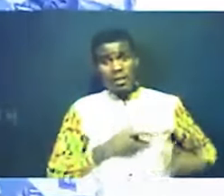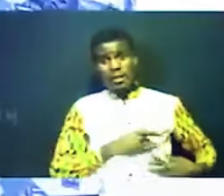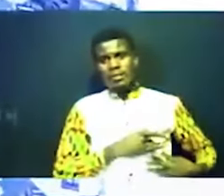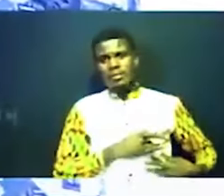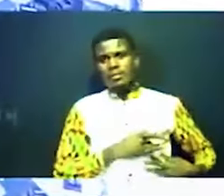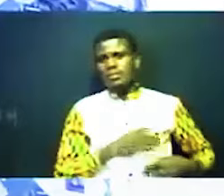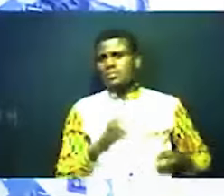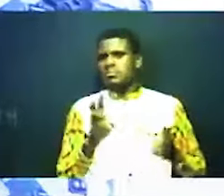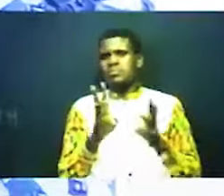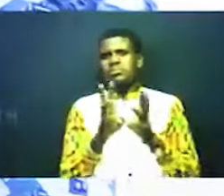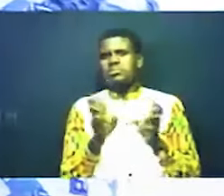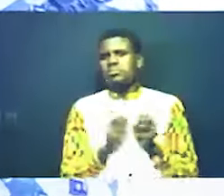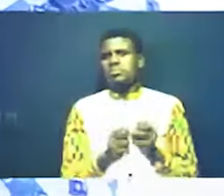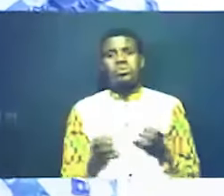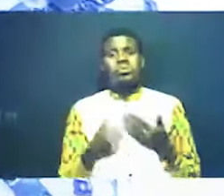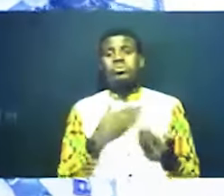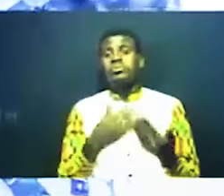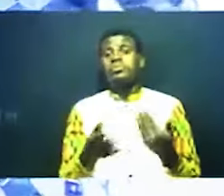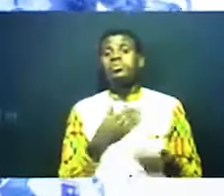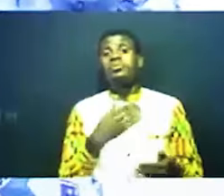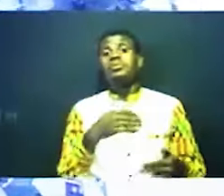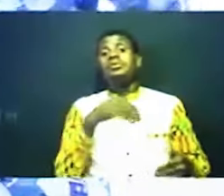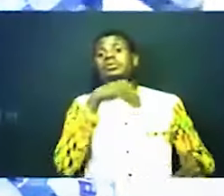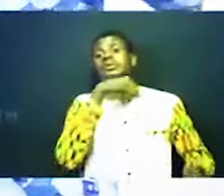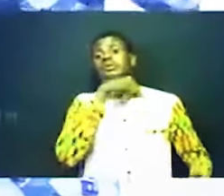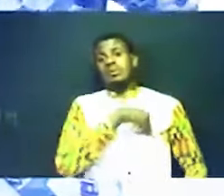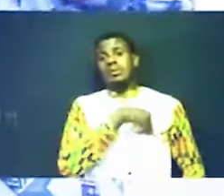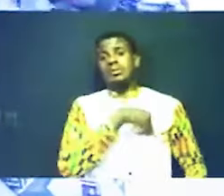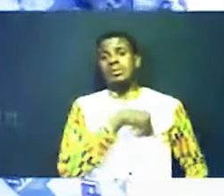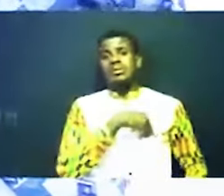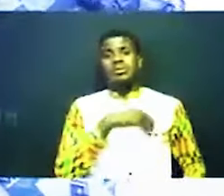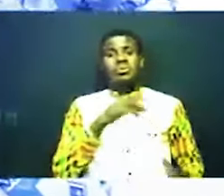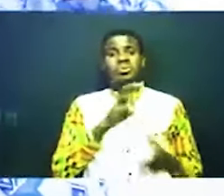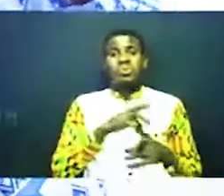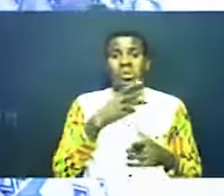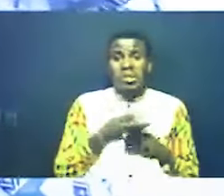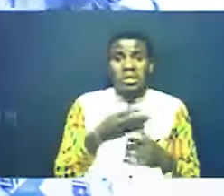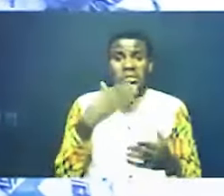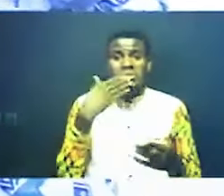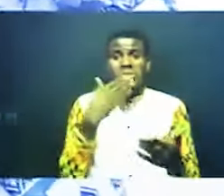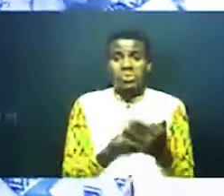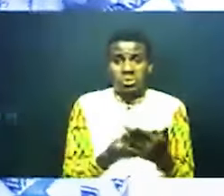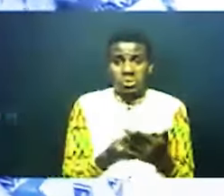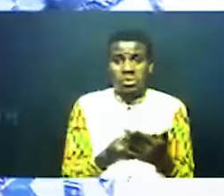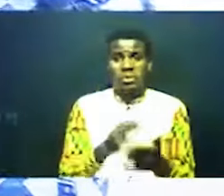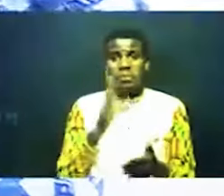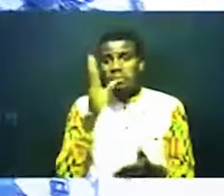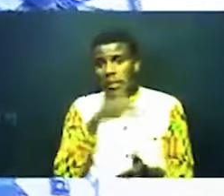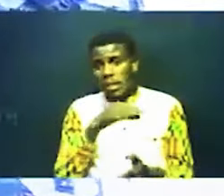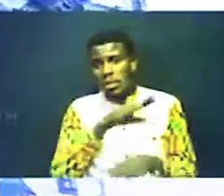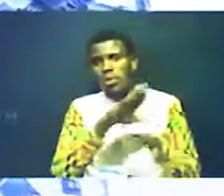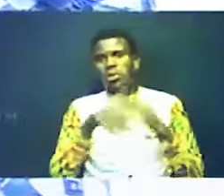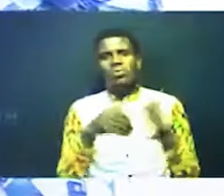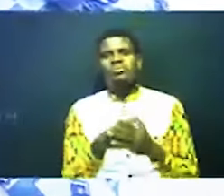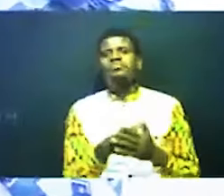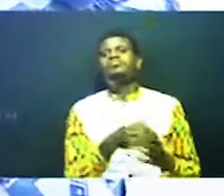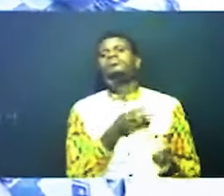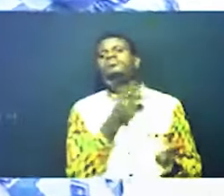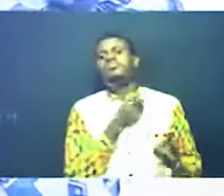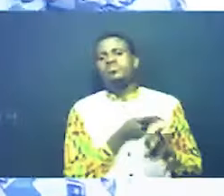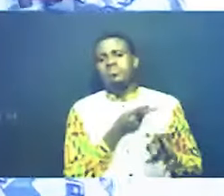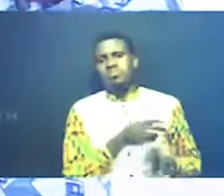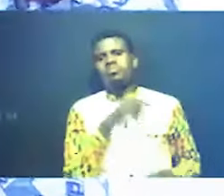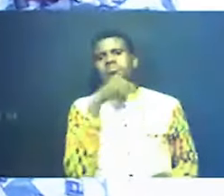is produced, whether good or bad. We akumano emu enani bone ne penina efrio. What we dwell